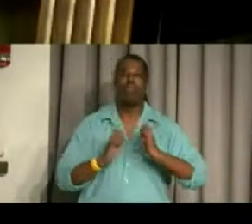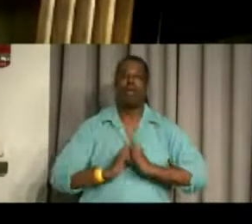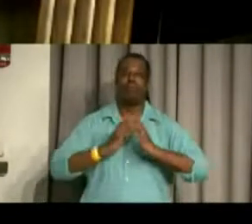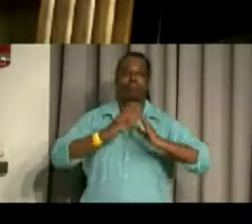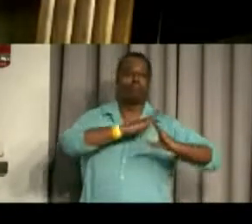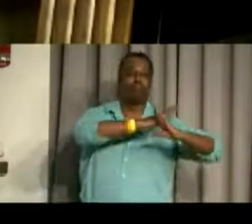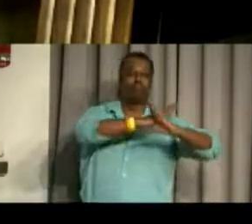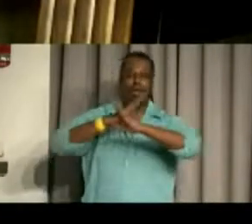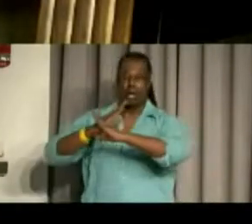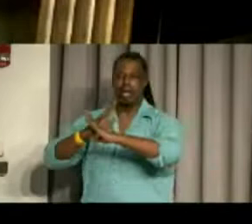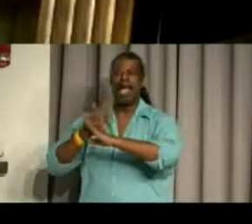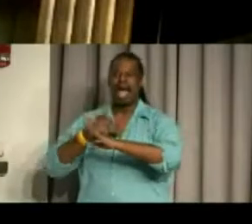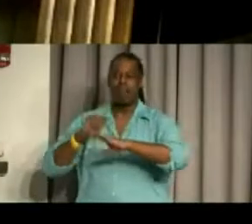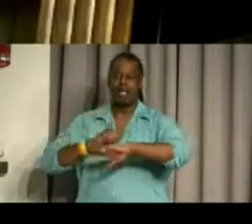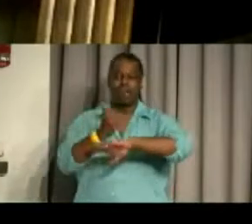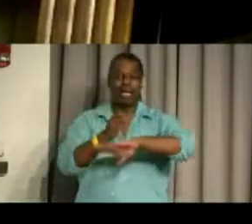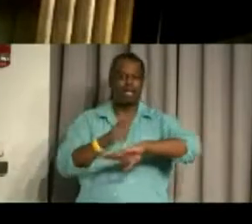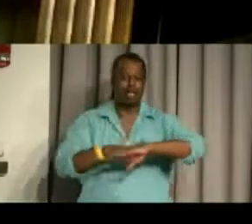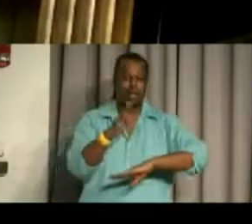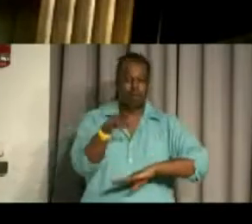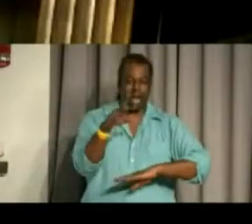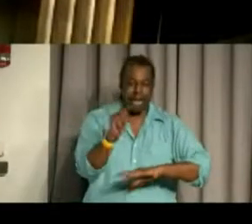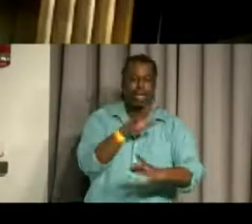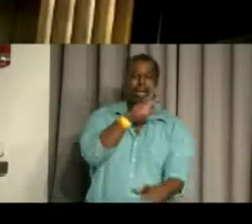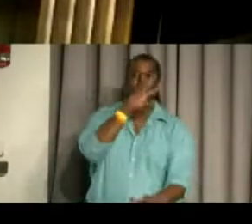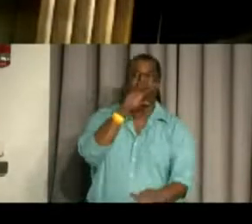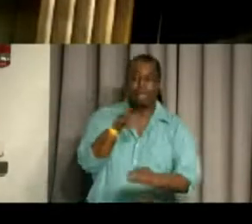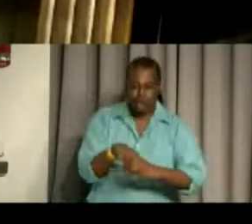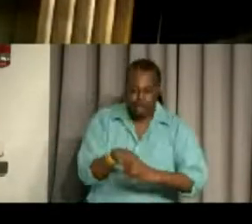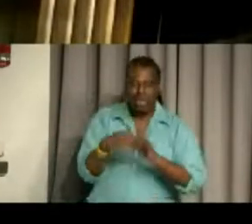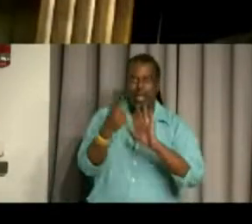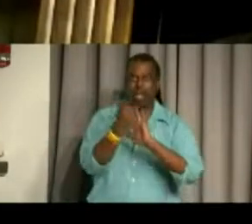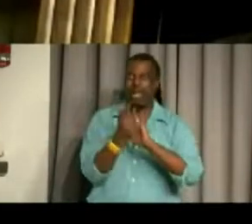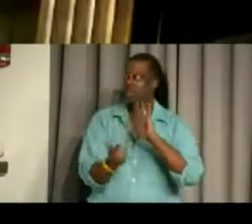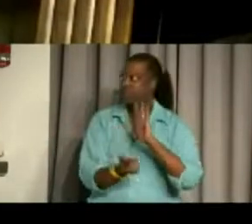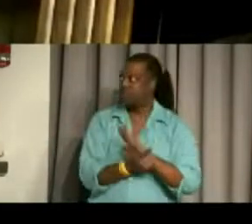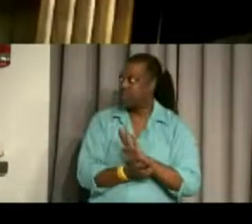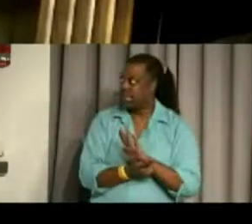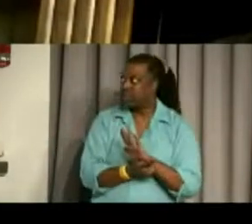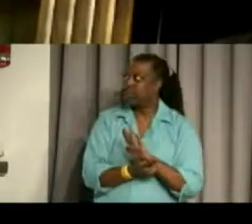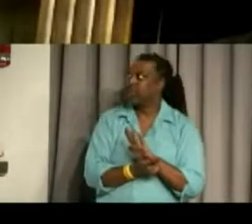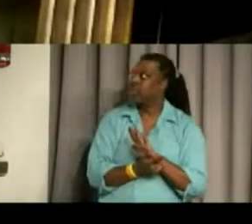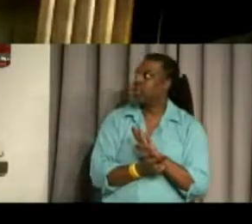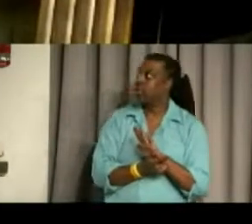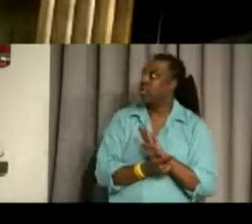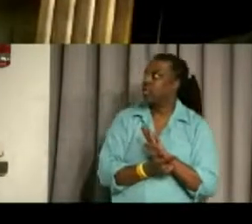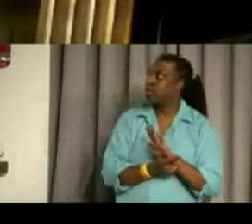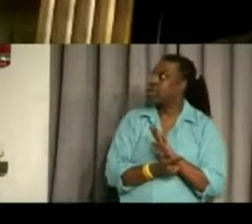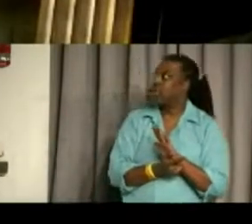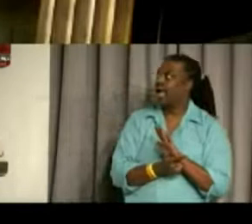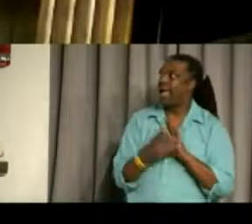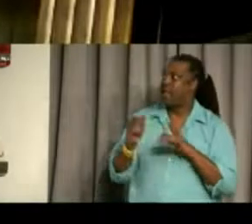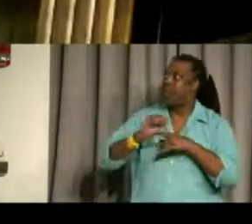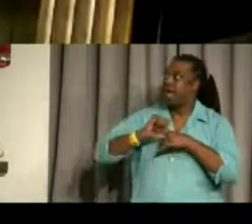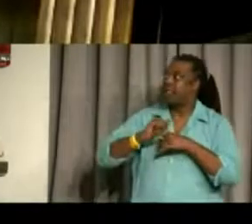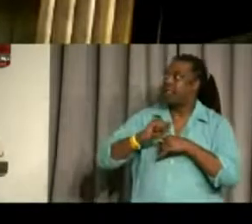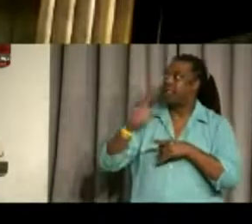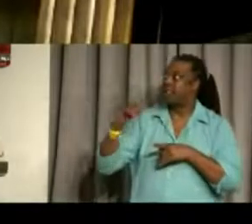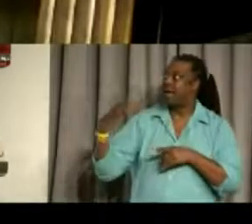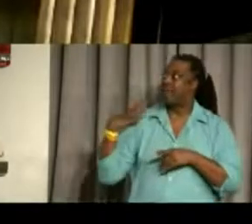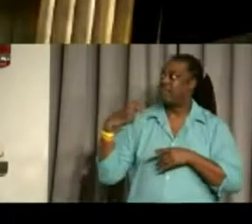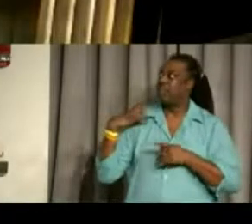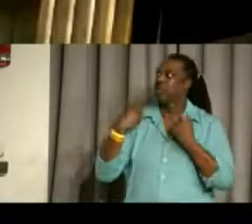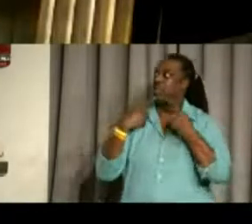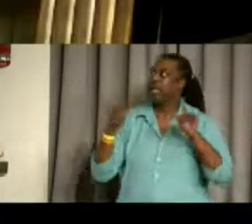having it placed on the ballot, including such petty practices by officials of claiming